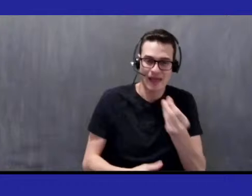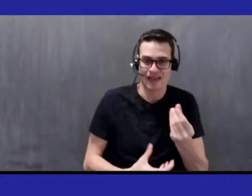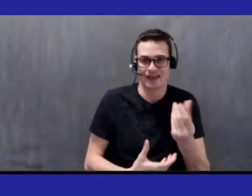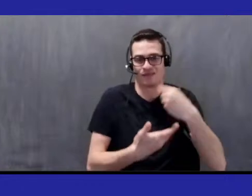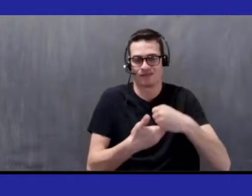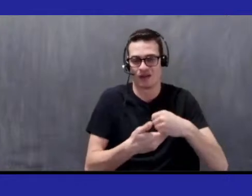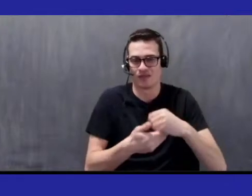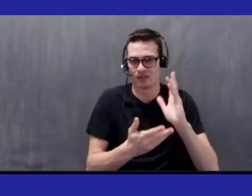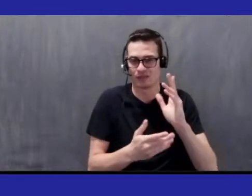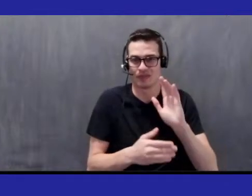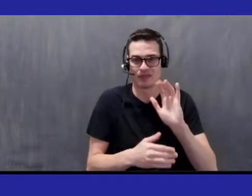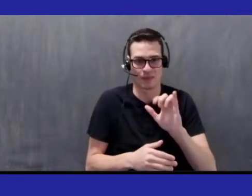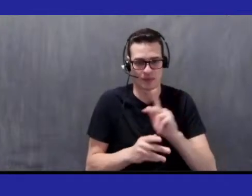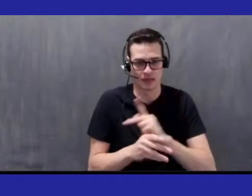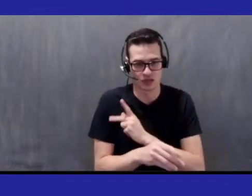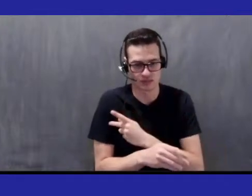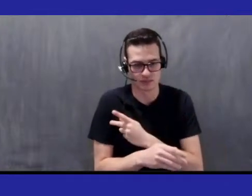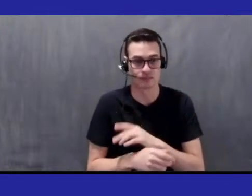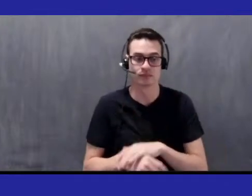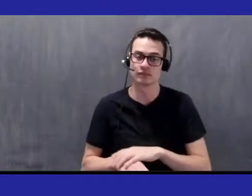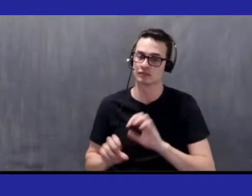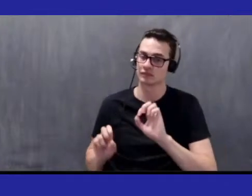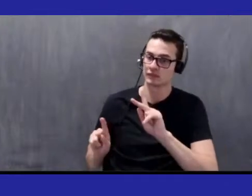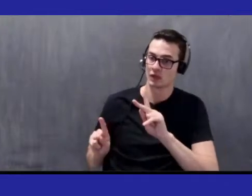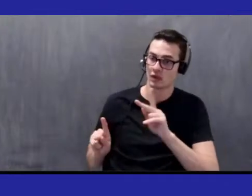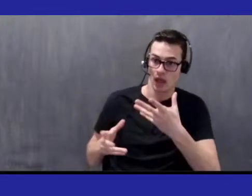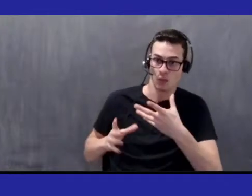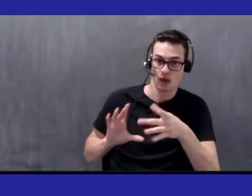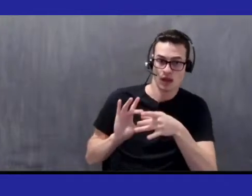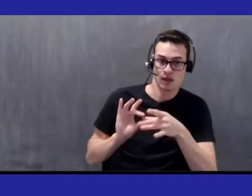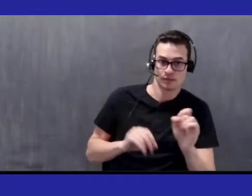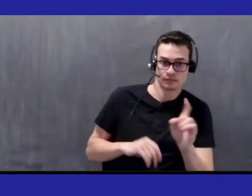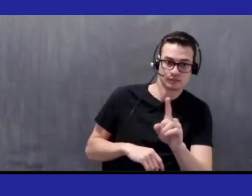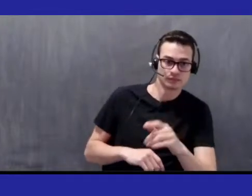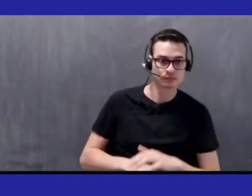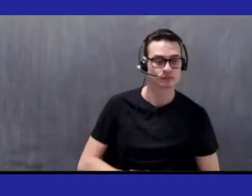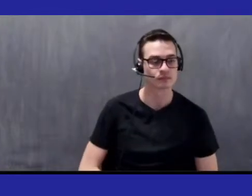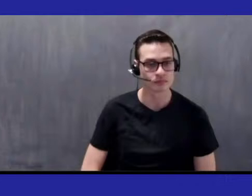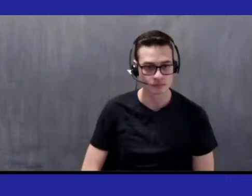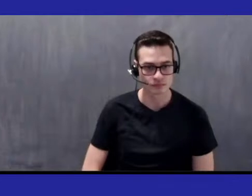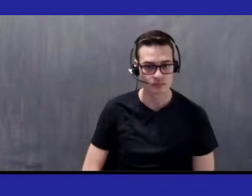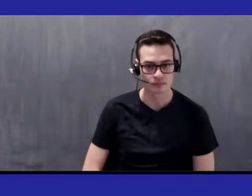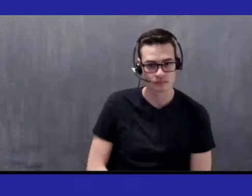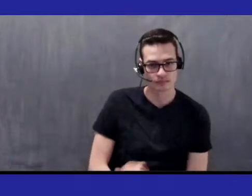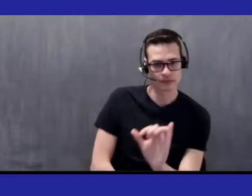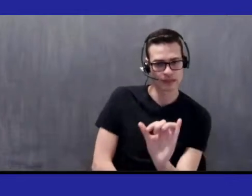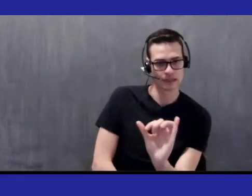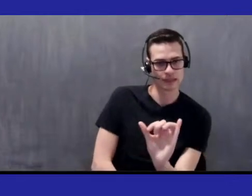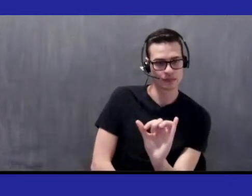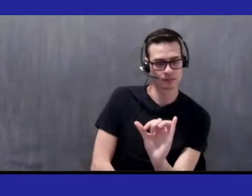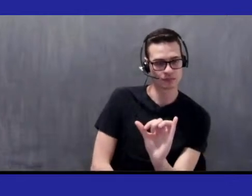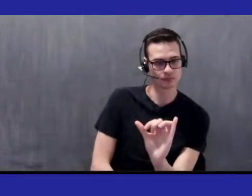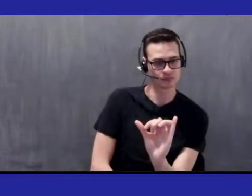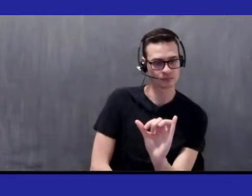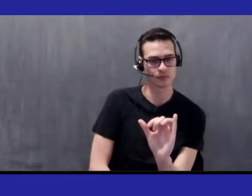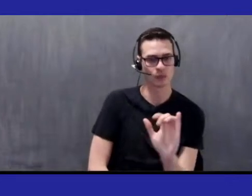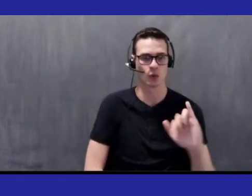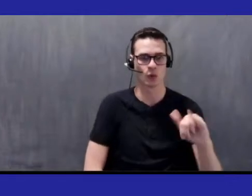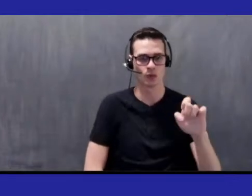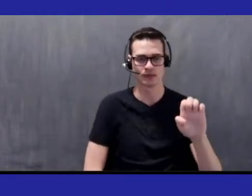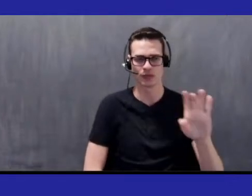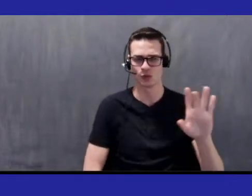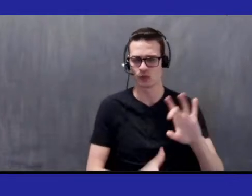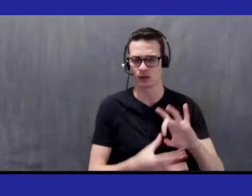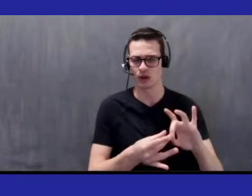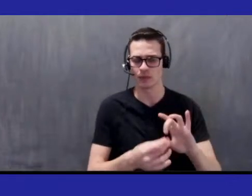it. Thanks. I actually would like to ask a question here, and it's kind of in vein of what you were asking, Jose, and I think it